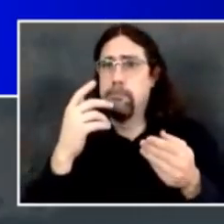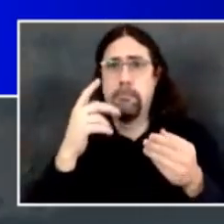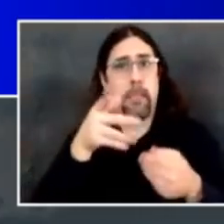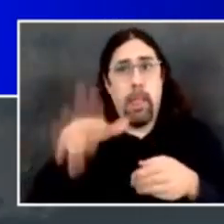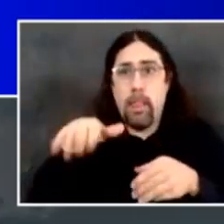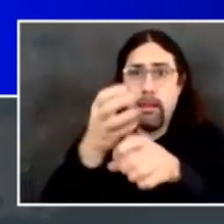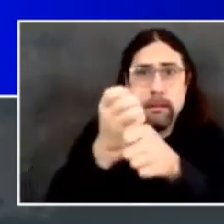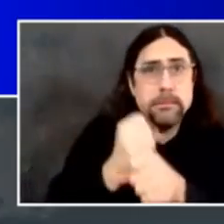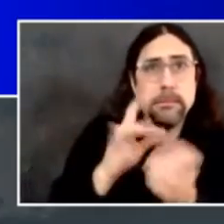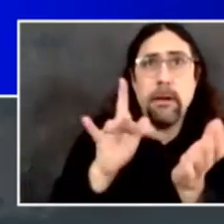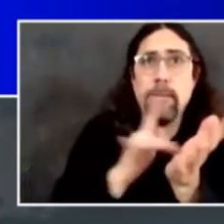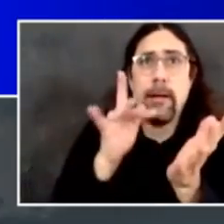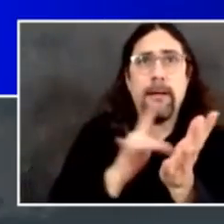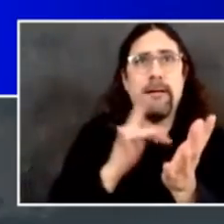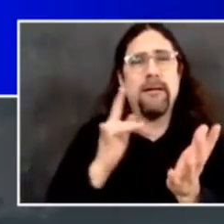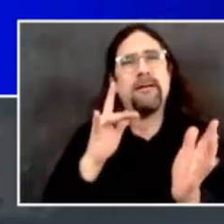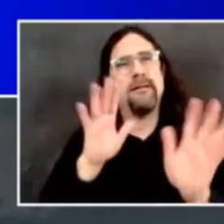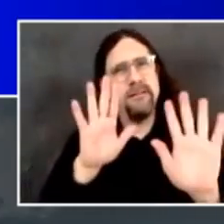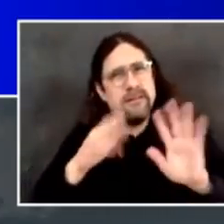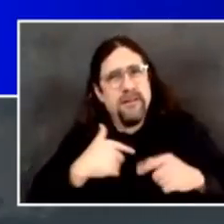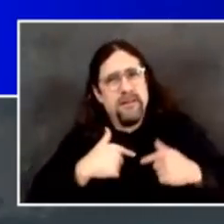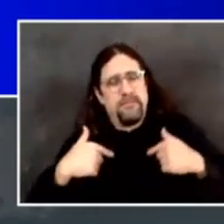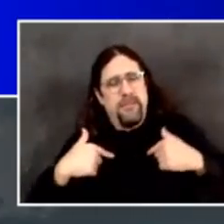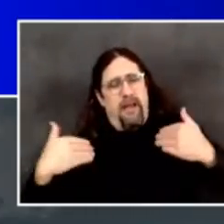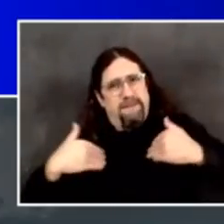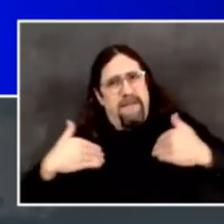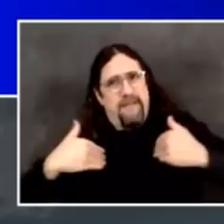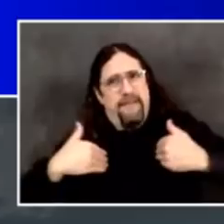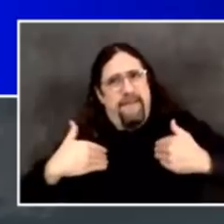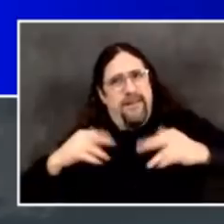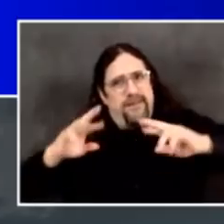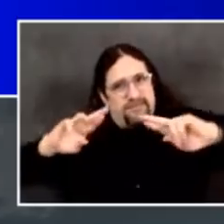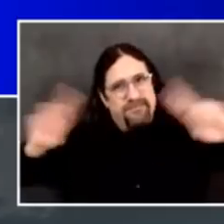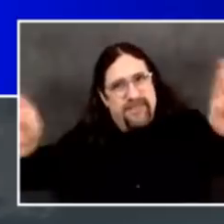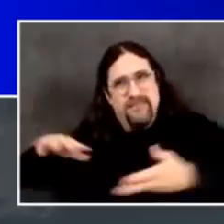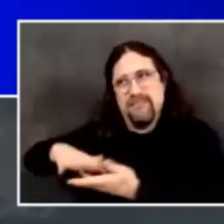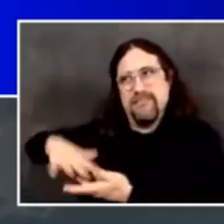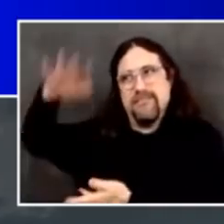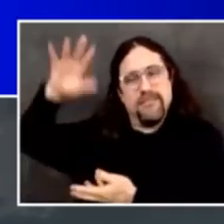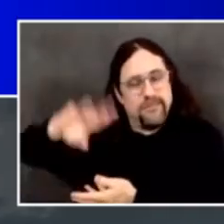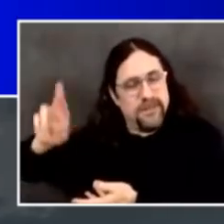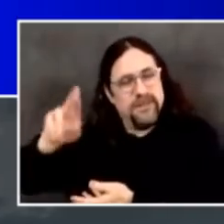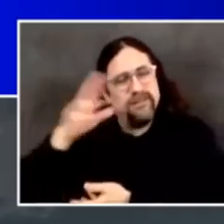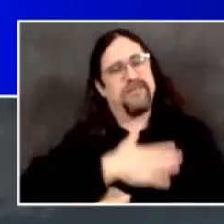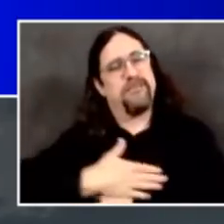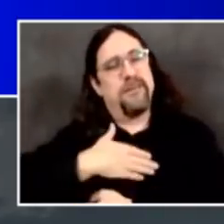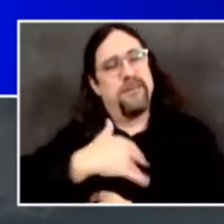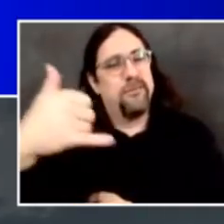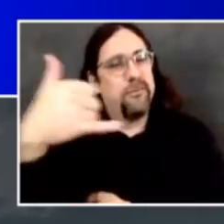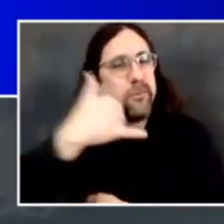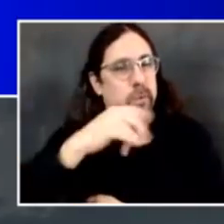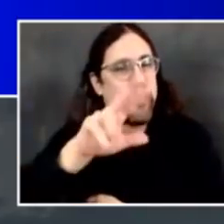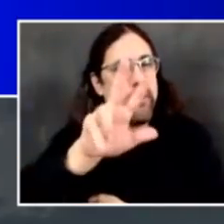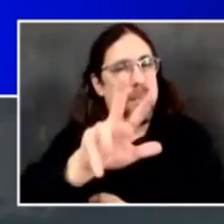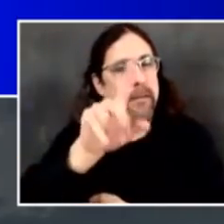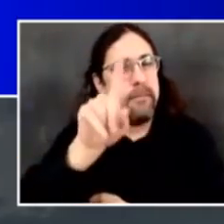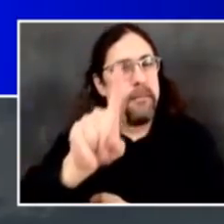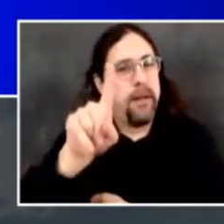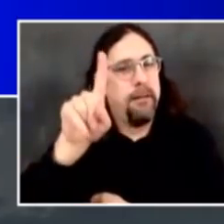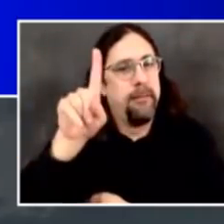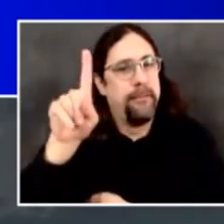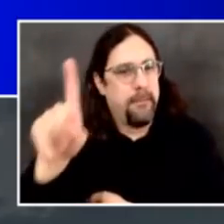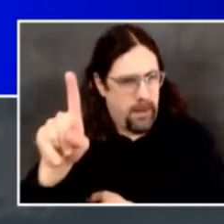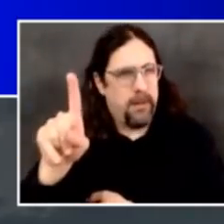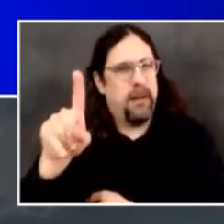away. But the good news is, we now want to go further. And there's a special group of New